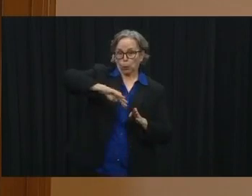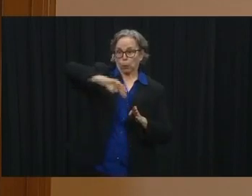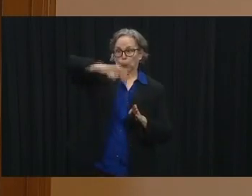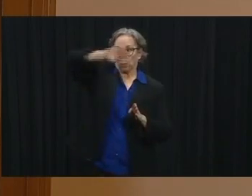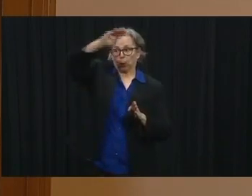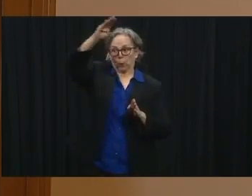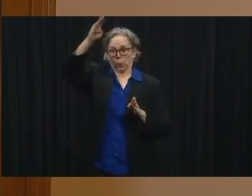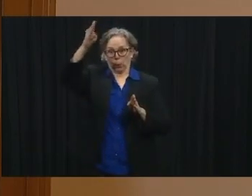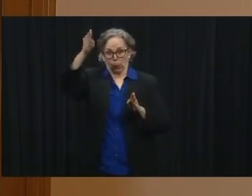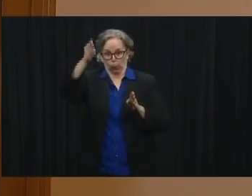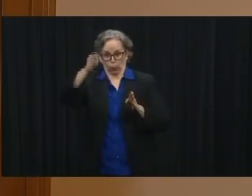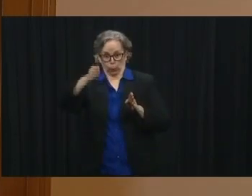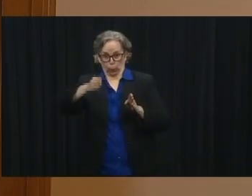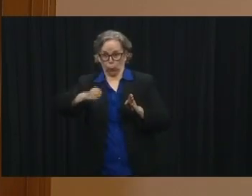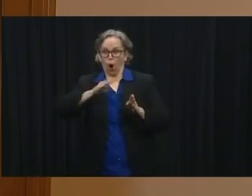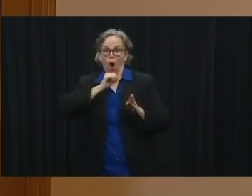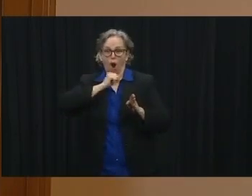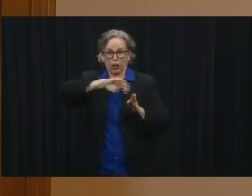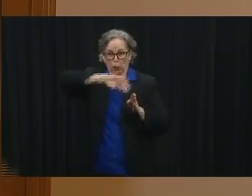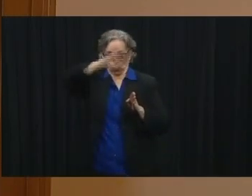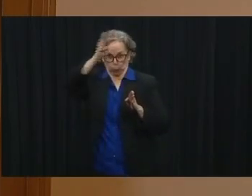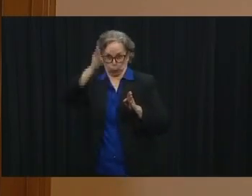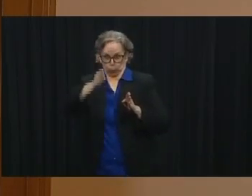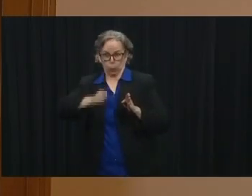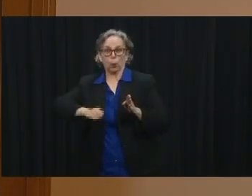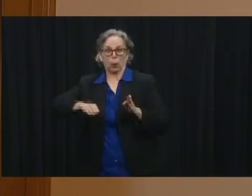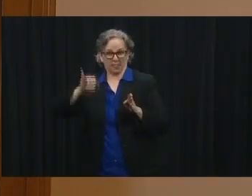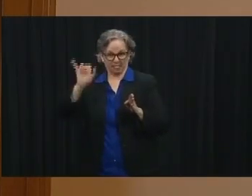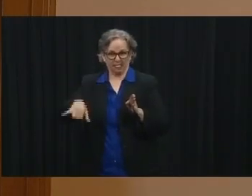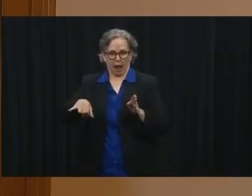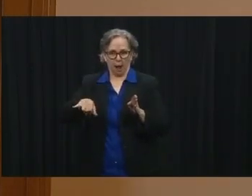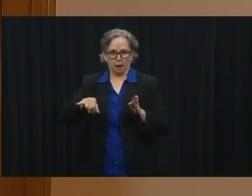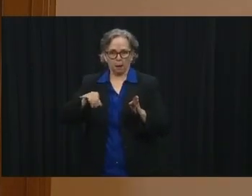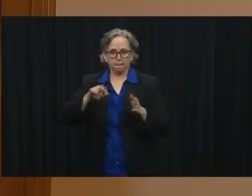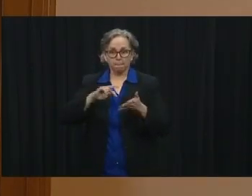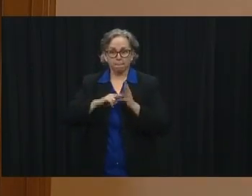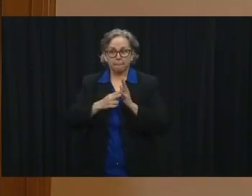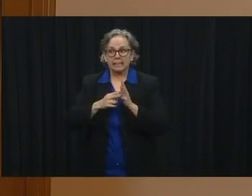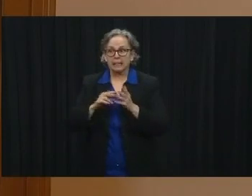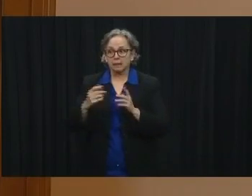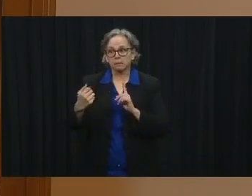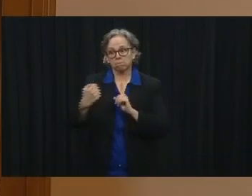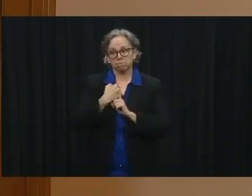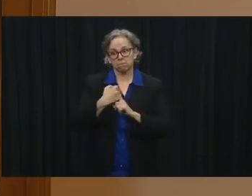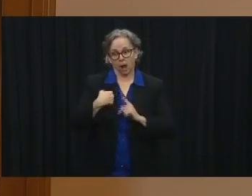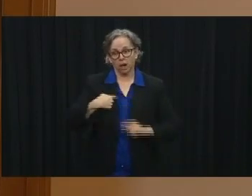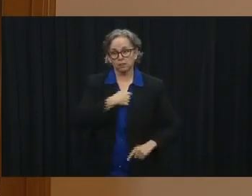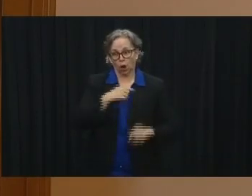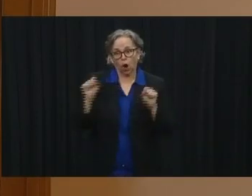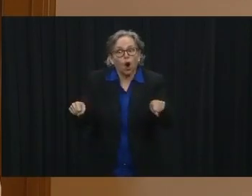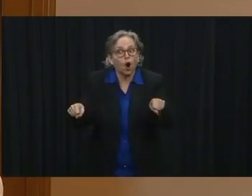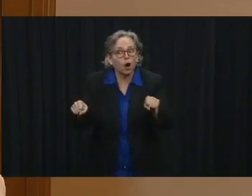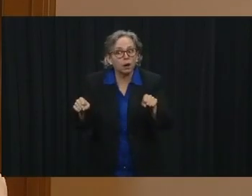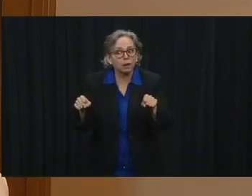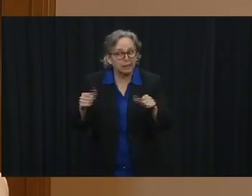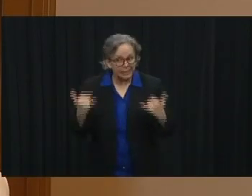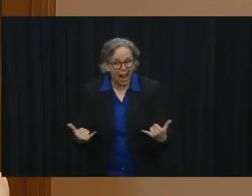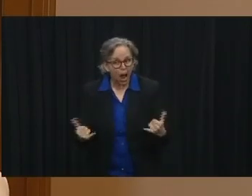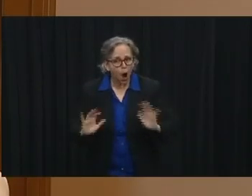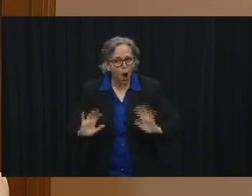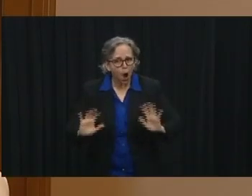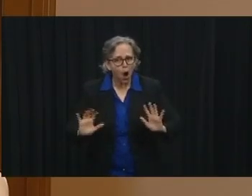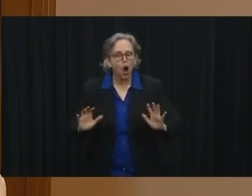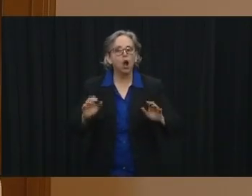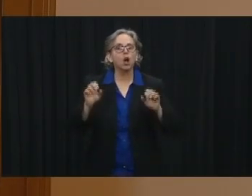us by our projections. And again, this is beginning data. The more testing, the better these models get. But from what